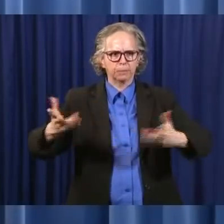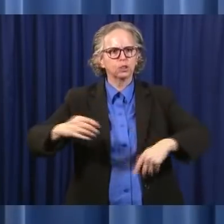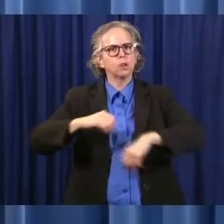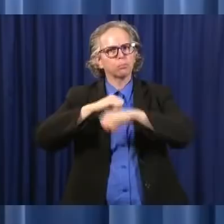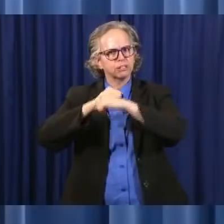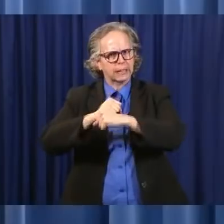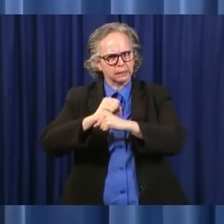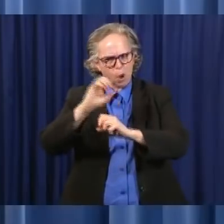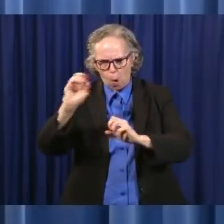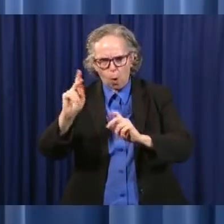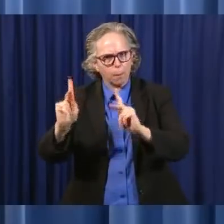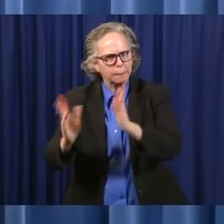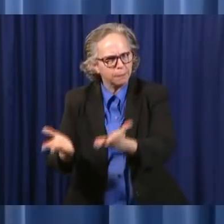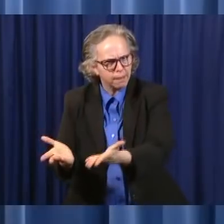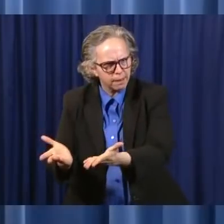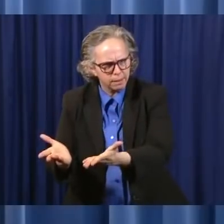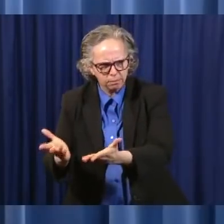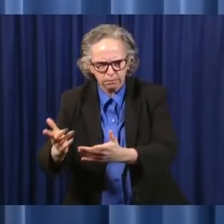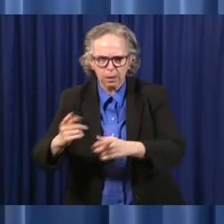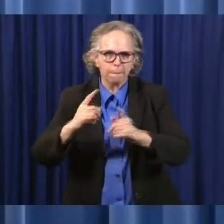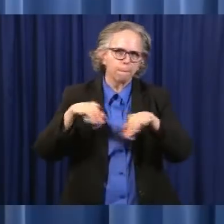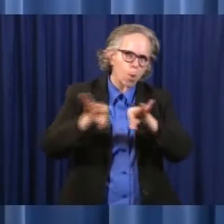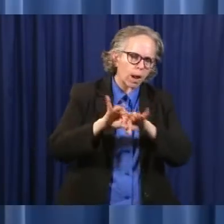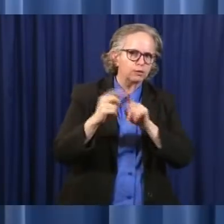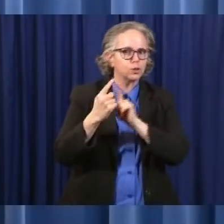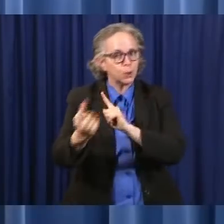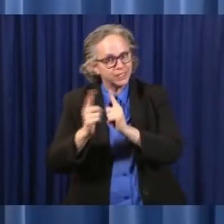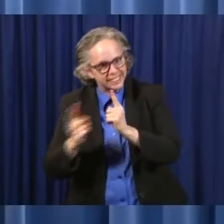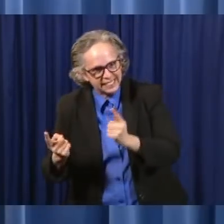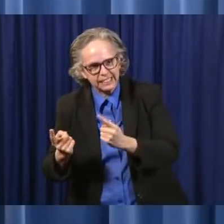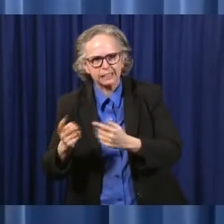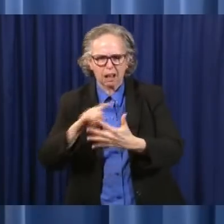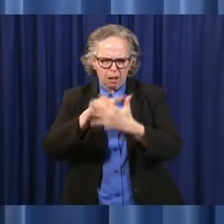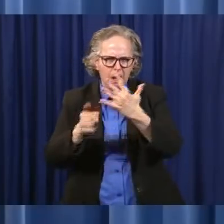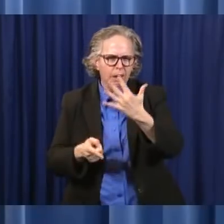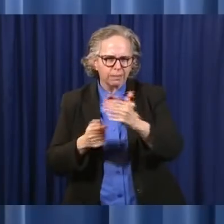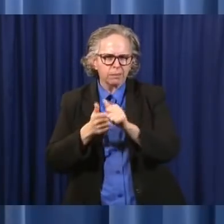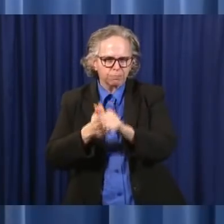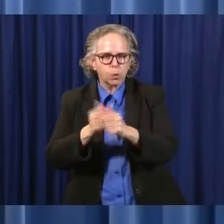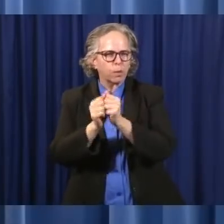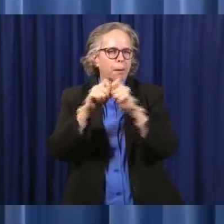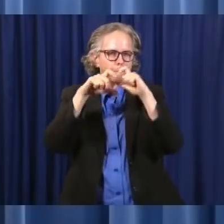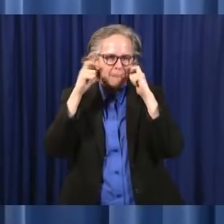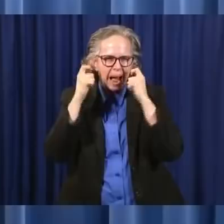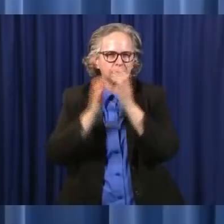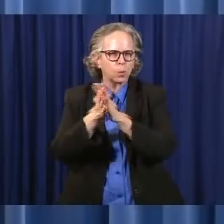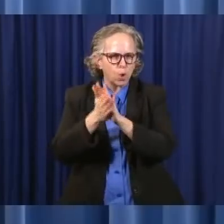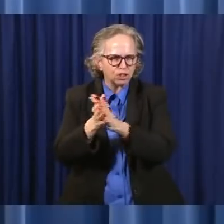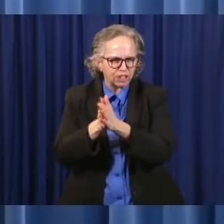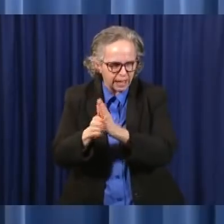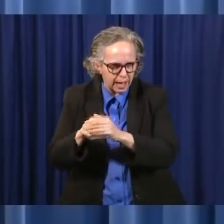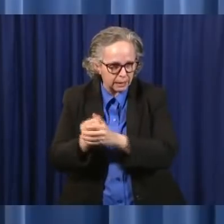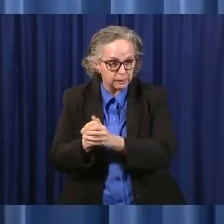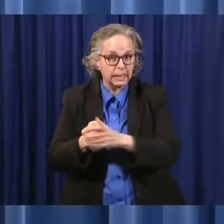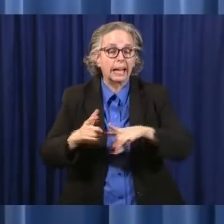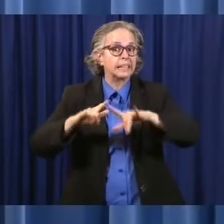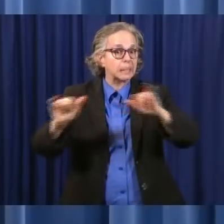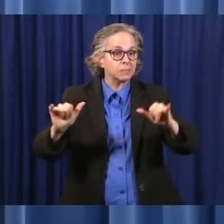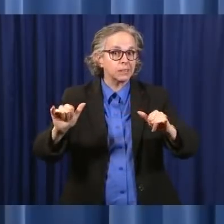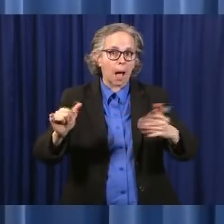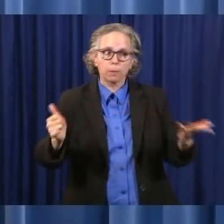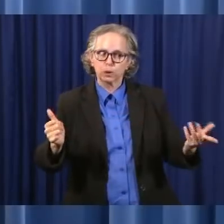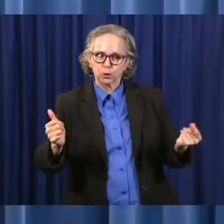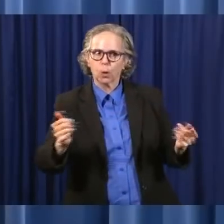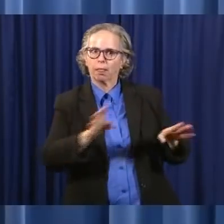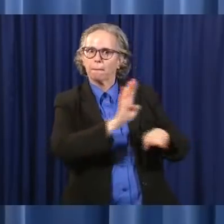to do the social distancing, do all the things that we need to do, and at the same time work to open up our